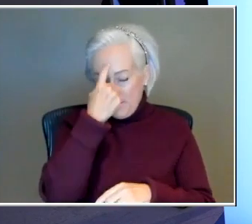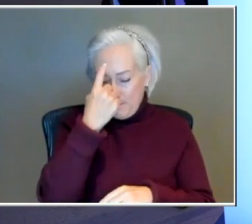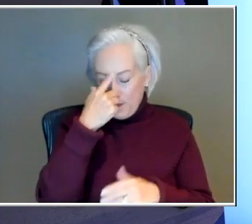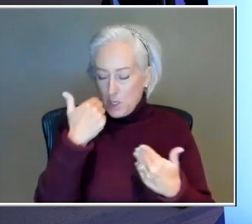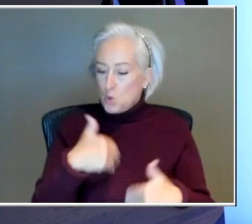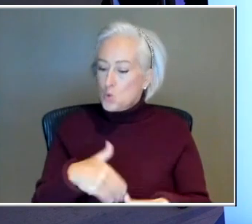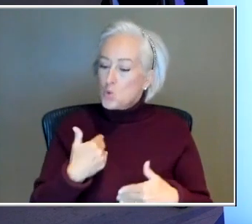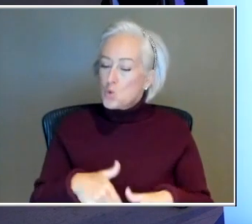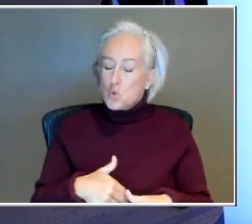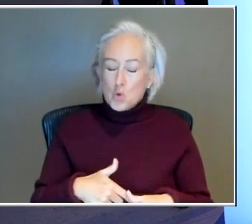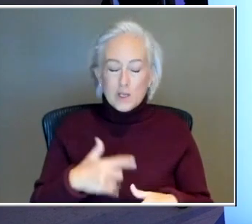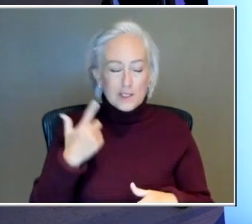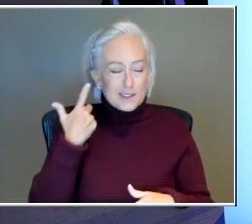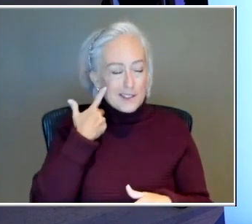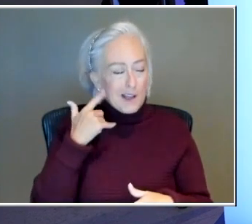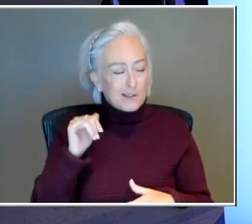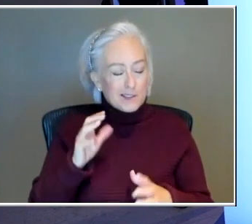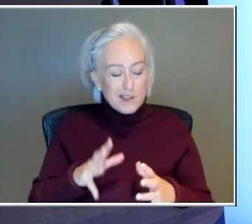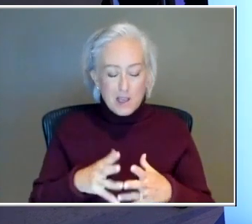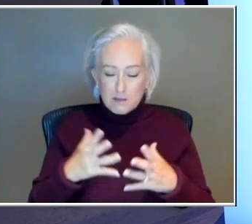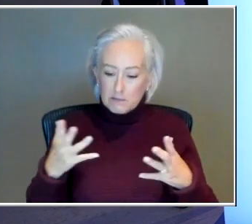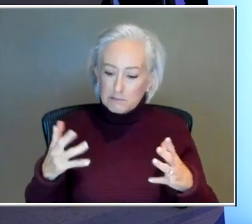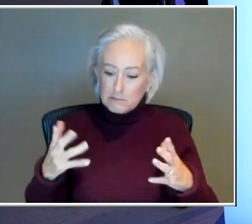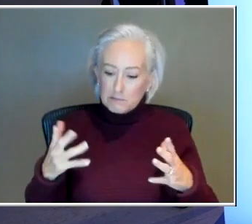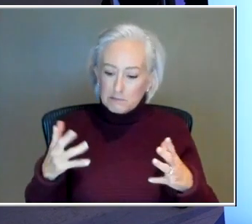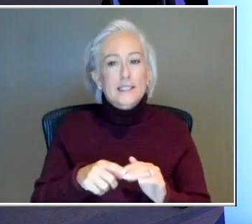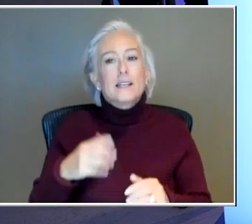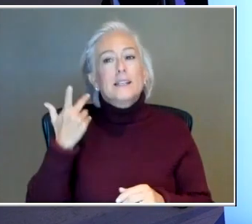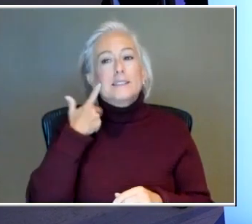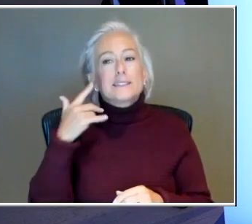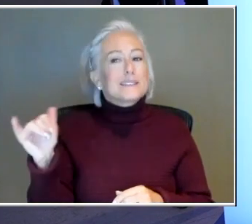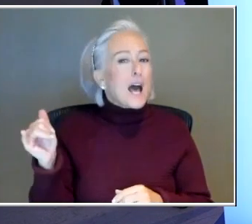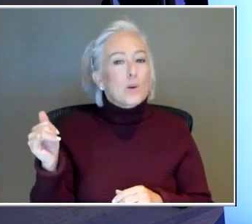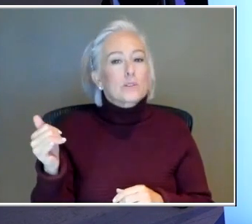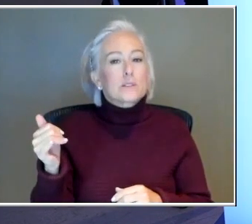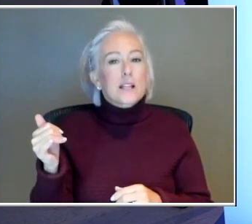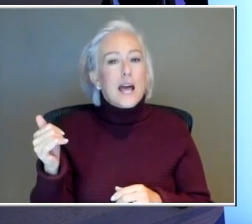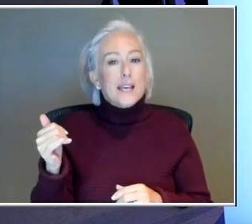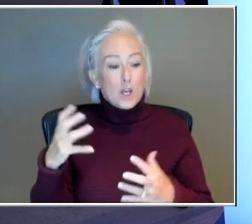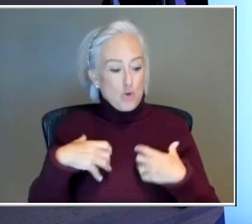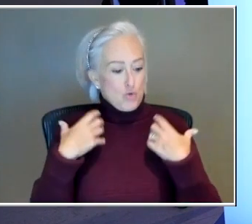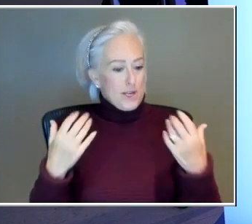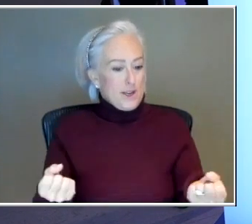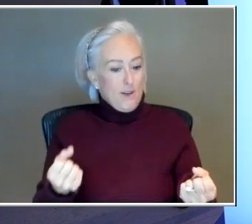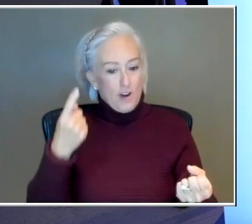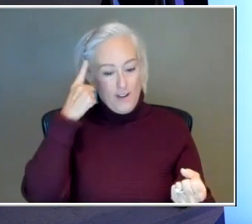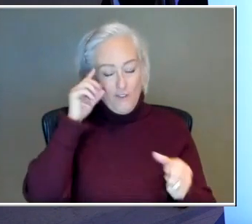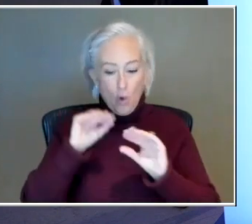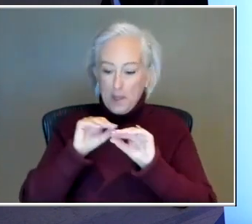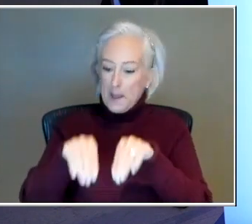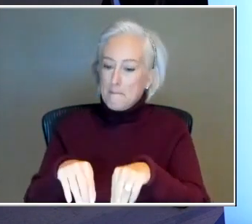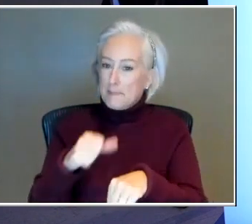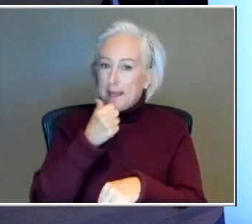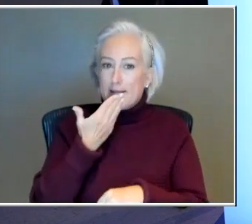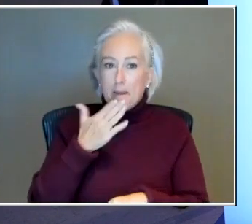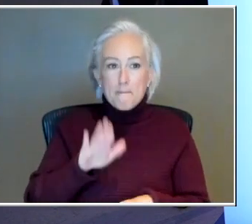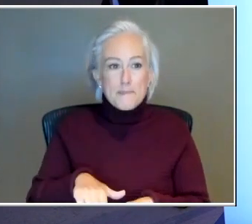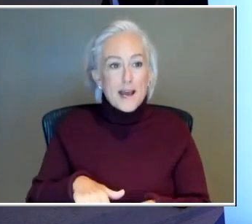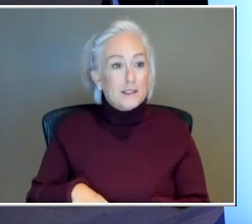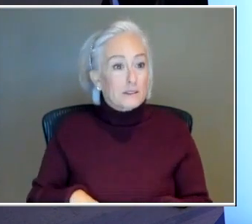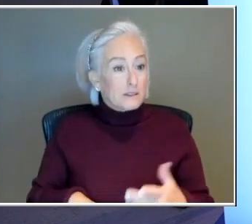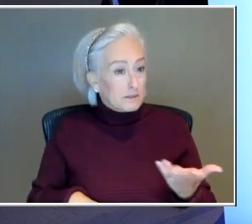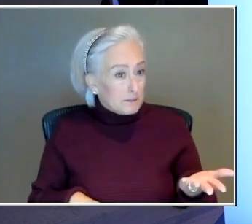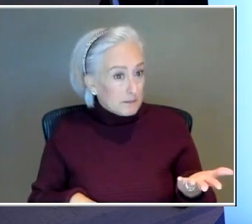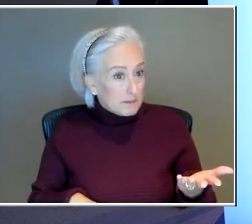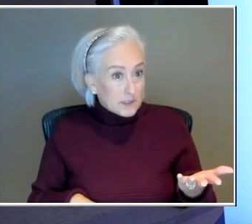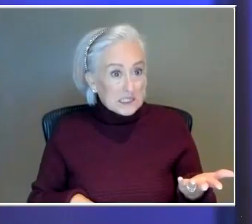it seems like the procedure and the recovery for this implant aren't so bad. Is that correct? Mallory, I'll ask you. Yeah. I didn't